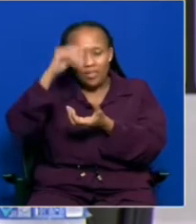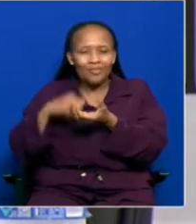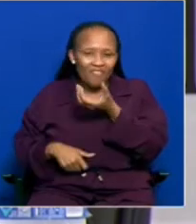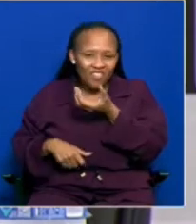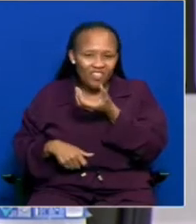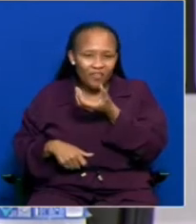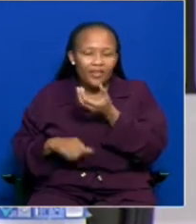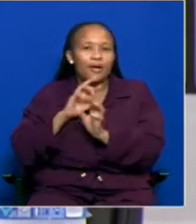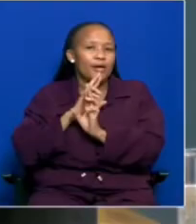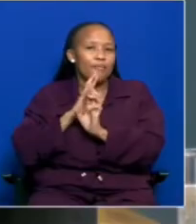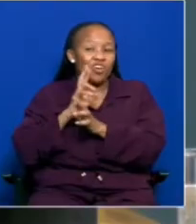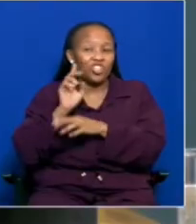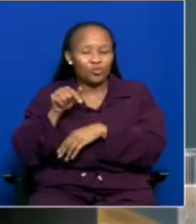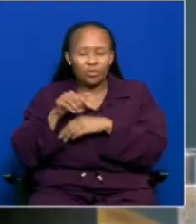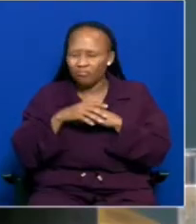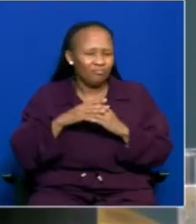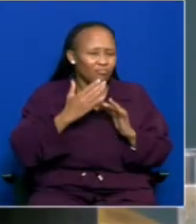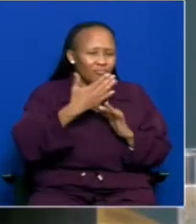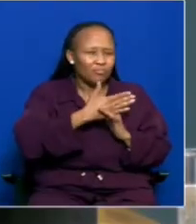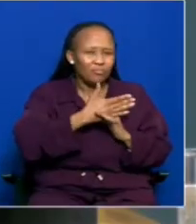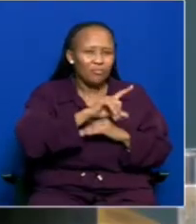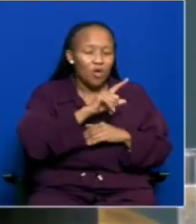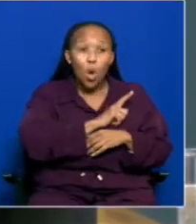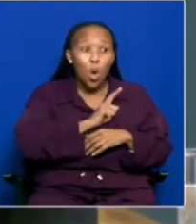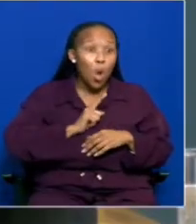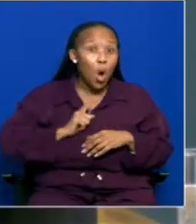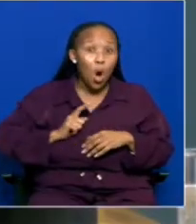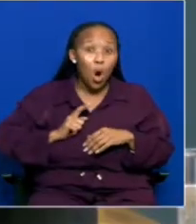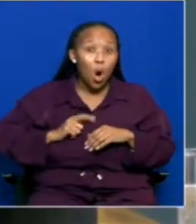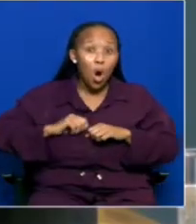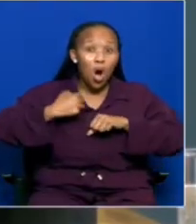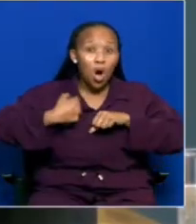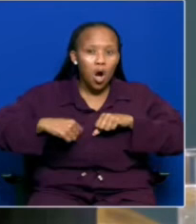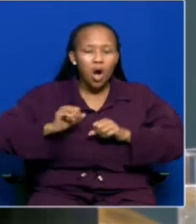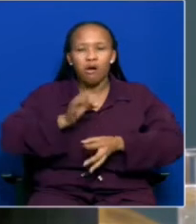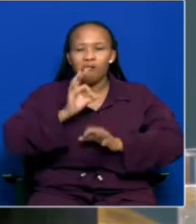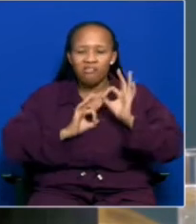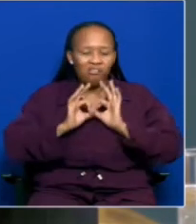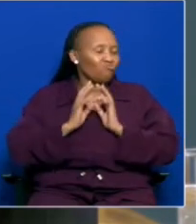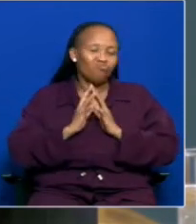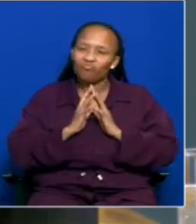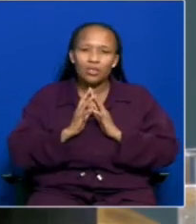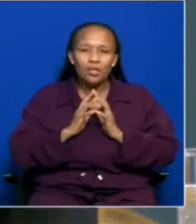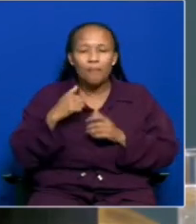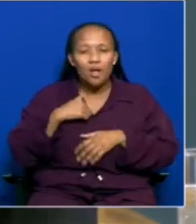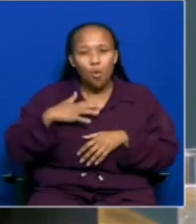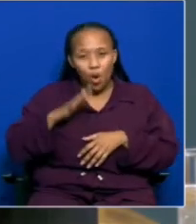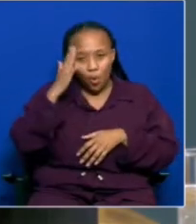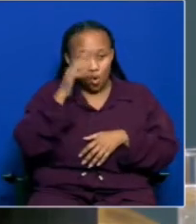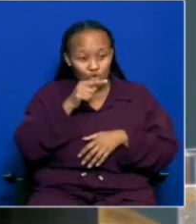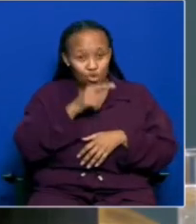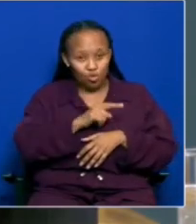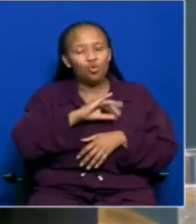radios too. I don't want you to give long answers. Oh, Where do you record? Is there a piece of paper where you, Julius Mkwanazi, records